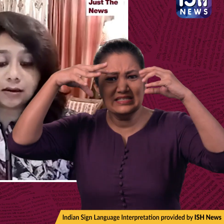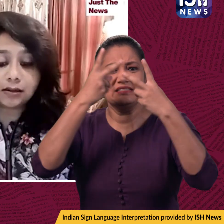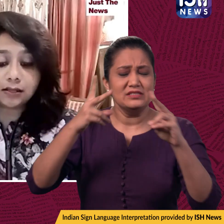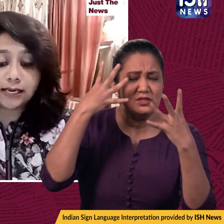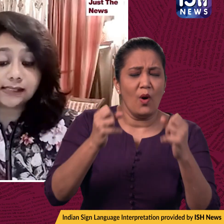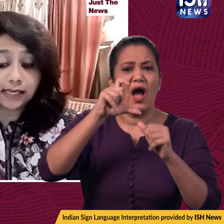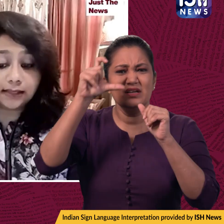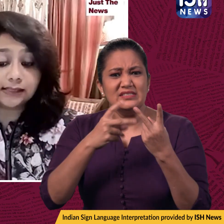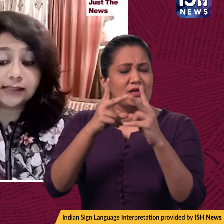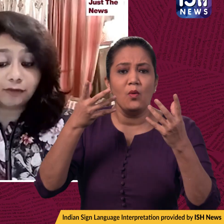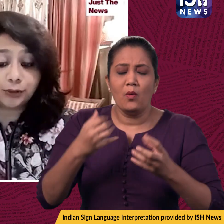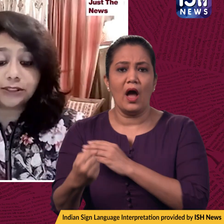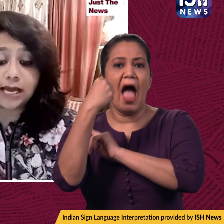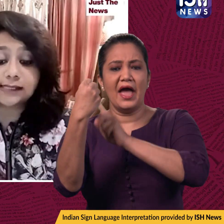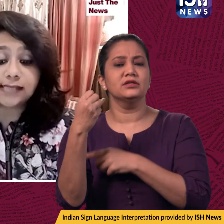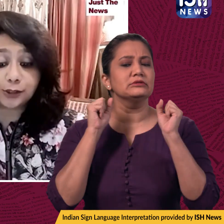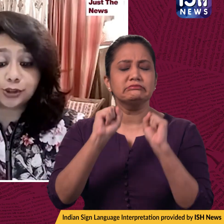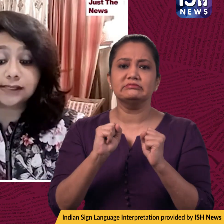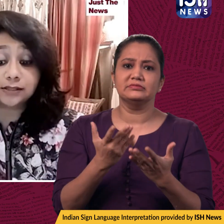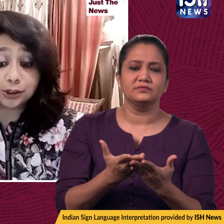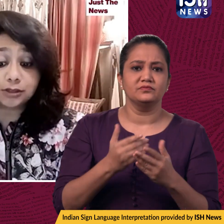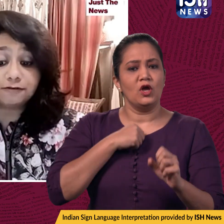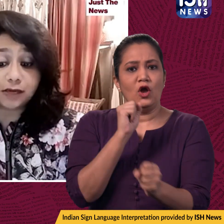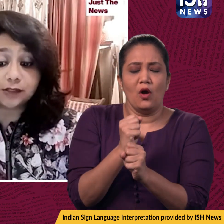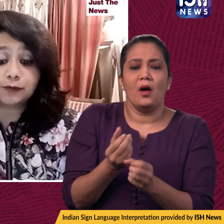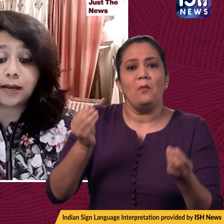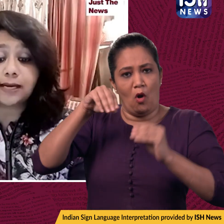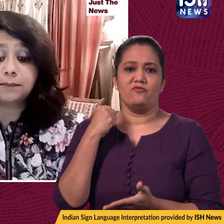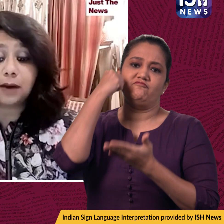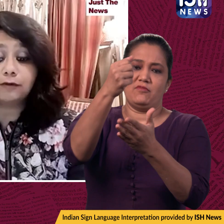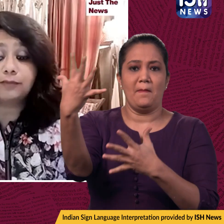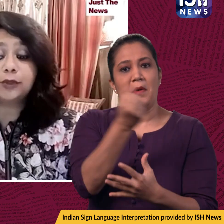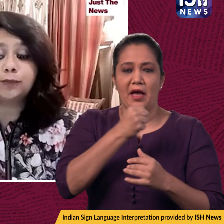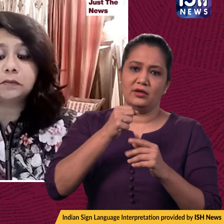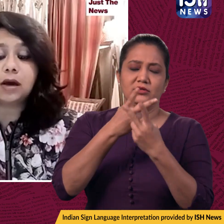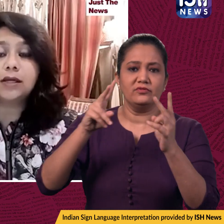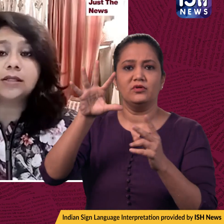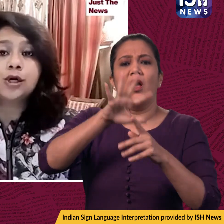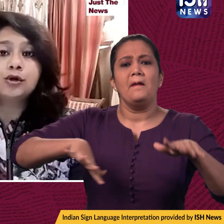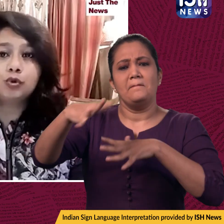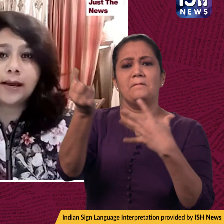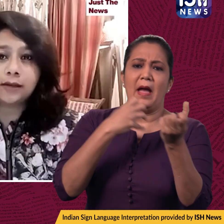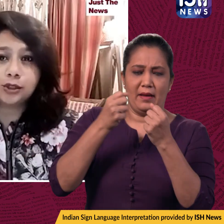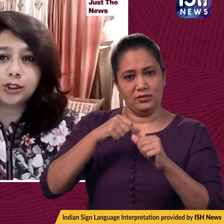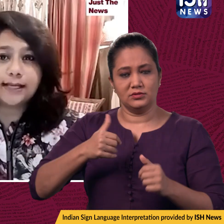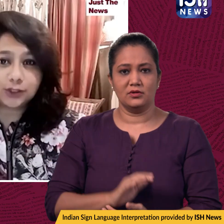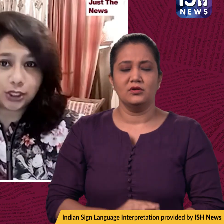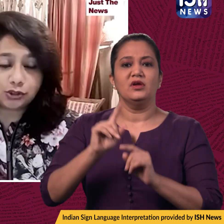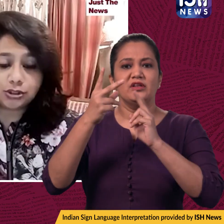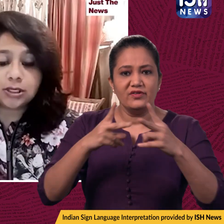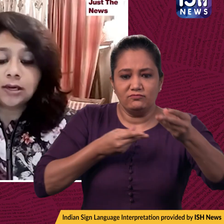and he has said that his government has sanctioned additional funds for buying power from the open market through